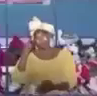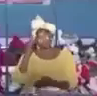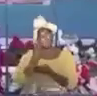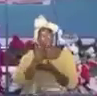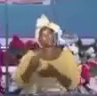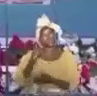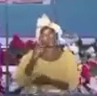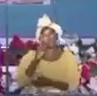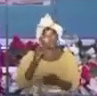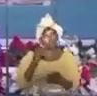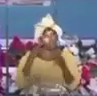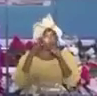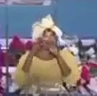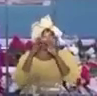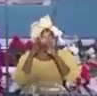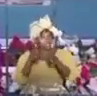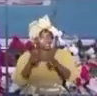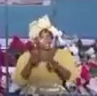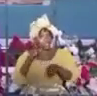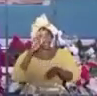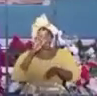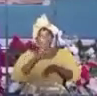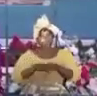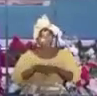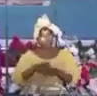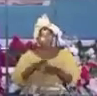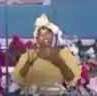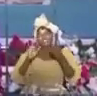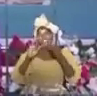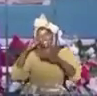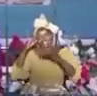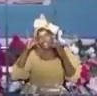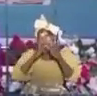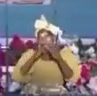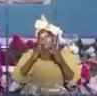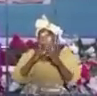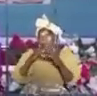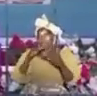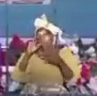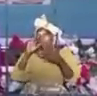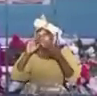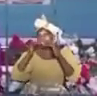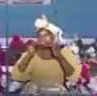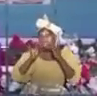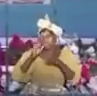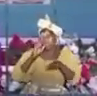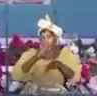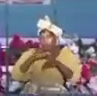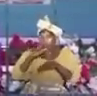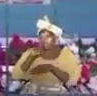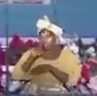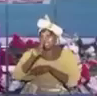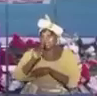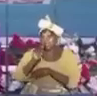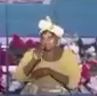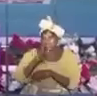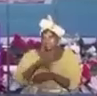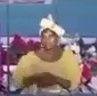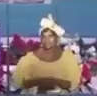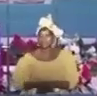is watching right now, here at the Four Square Camp, you're watching by way of television, you're watching by way of